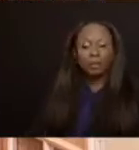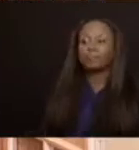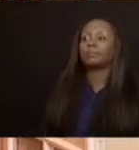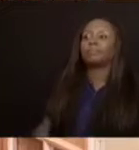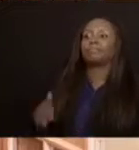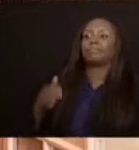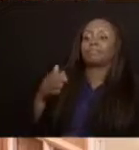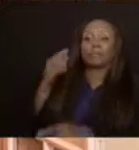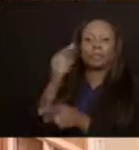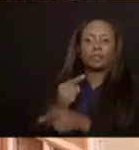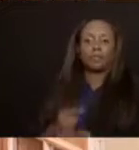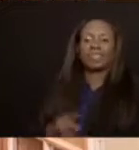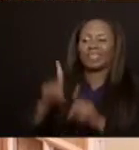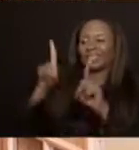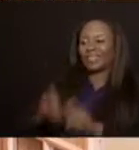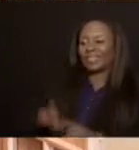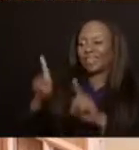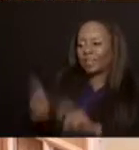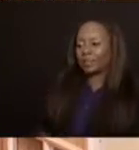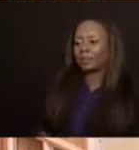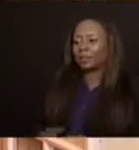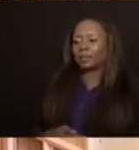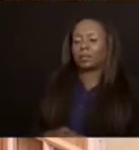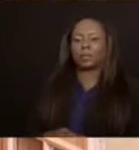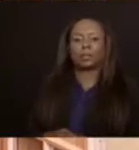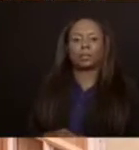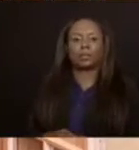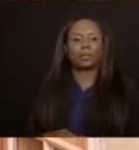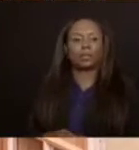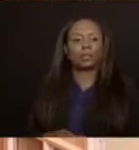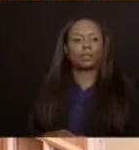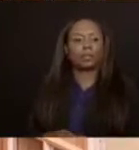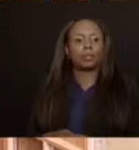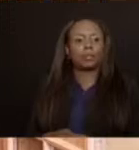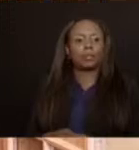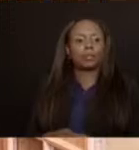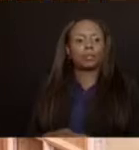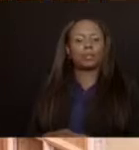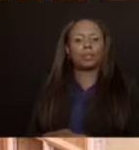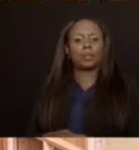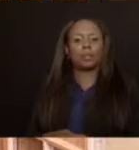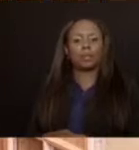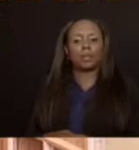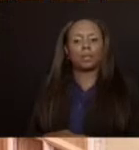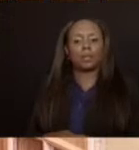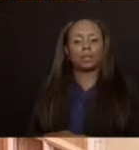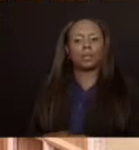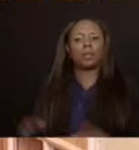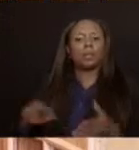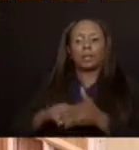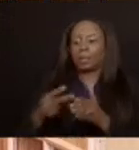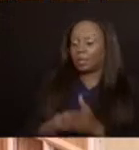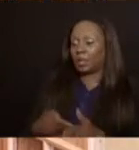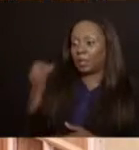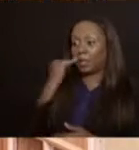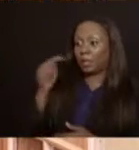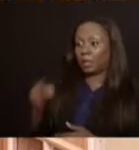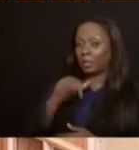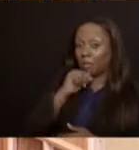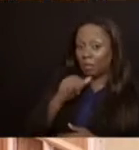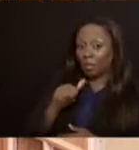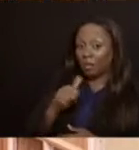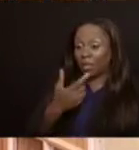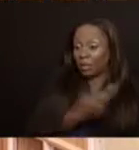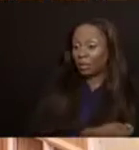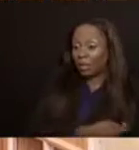regularly test so that that person who is unvaccinated does not unwittingly become a risk to the majority